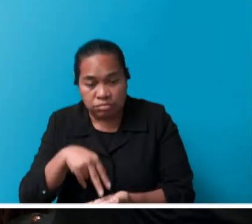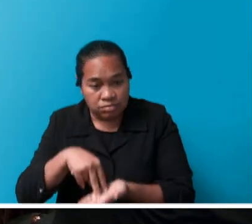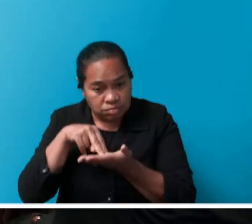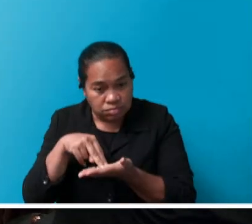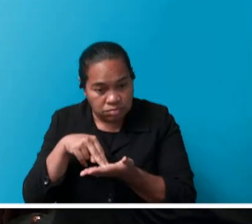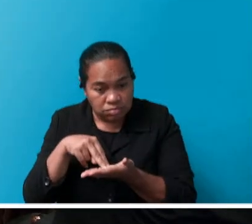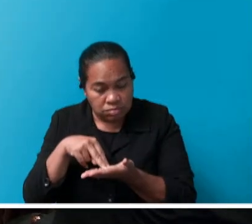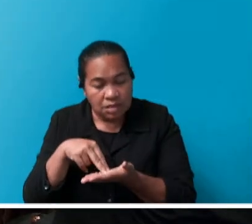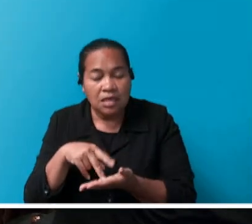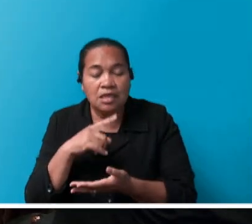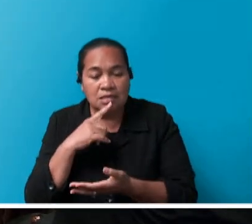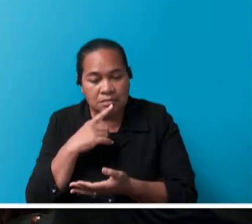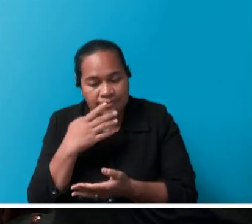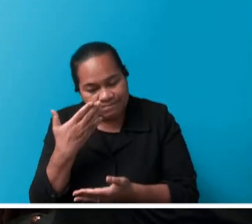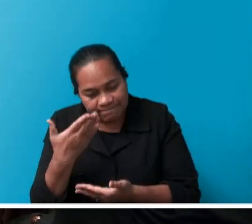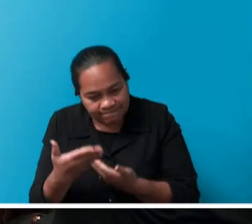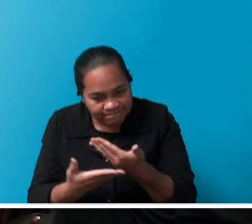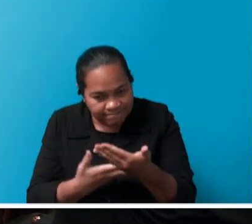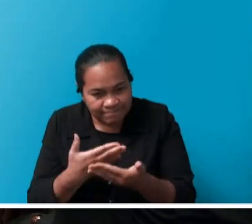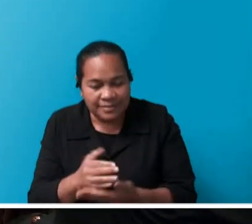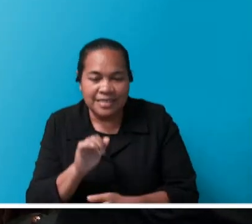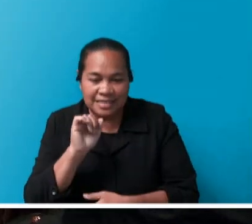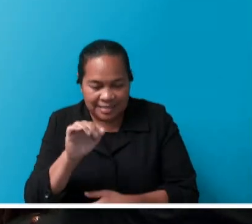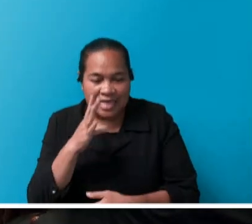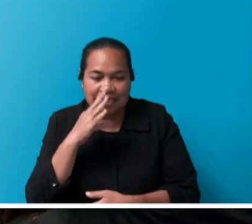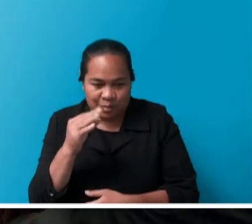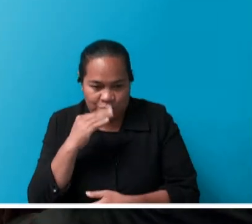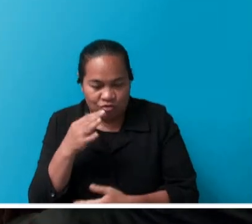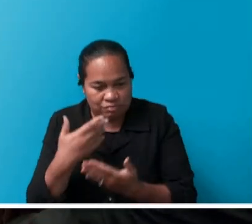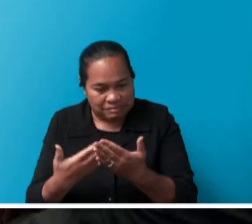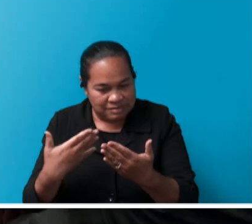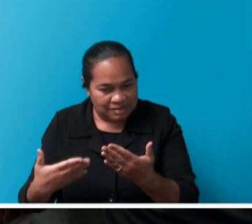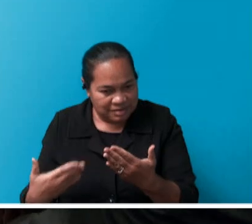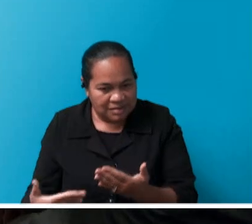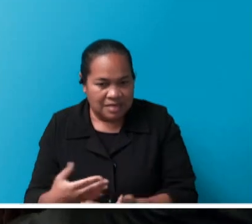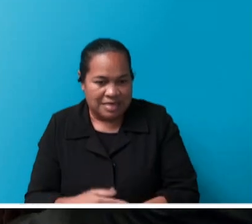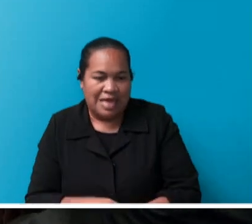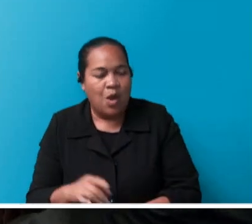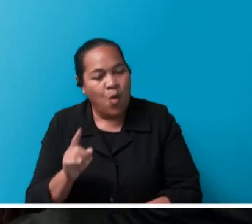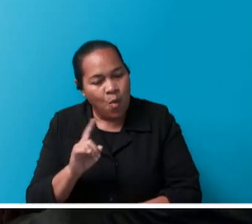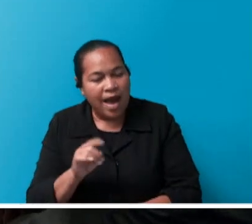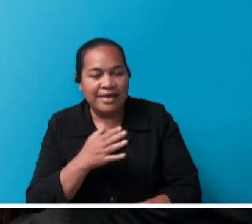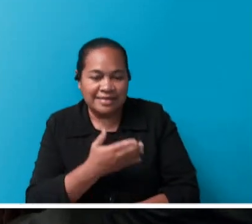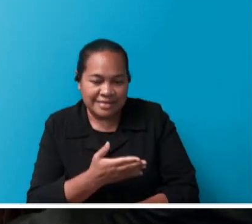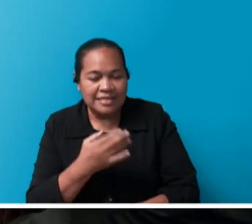speak and explain in his address what he is in support of